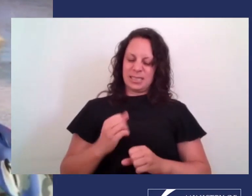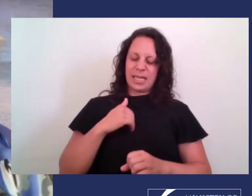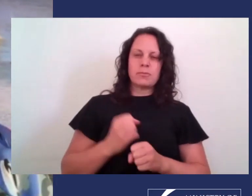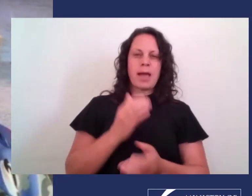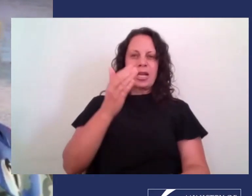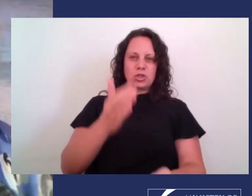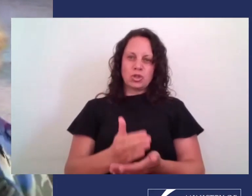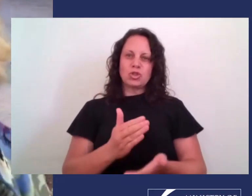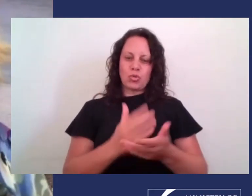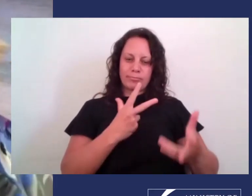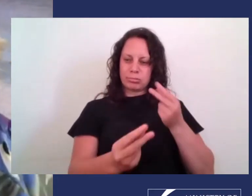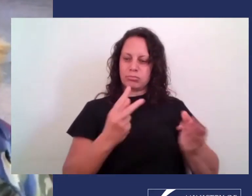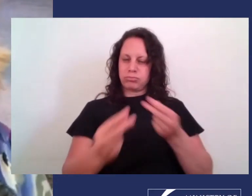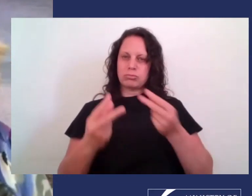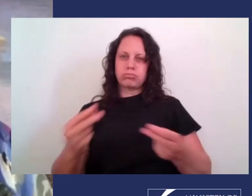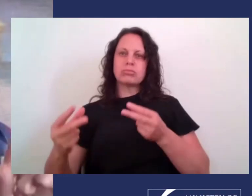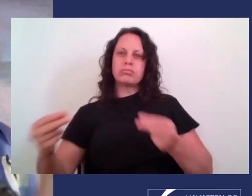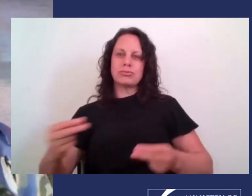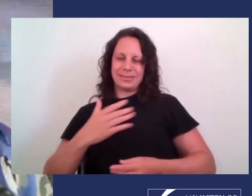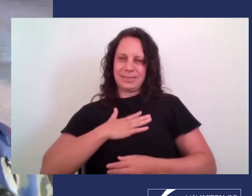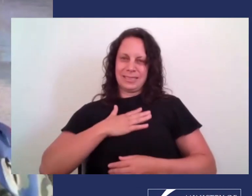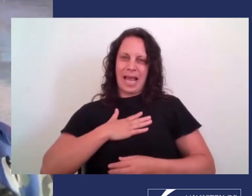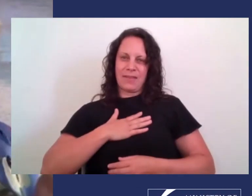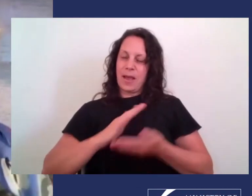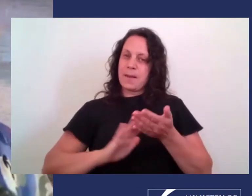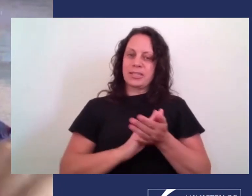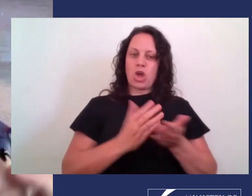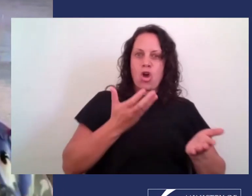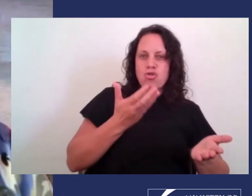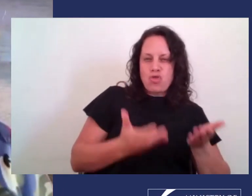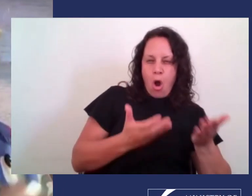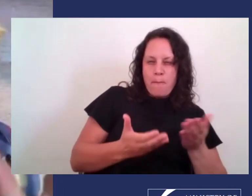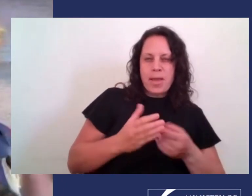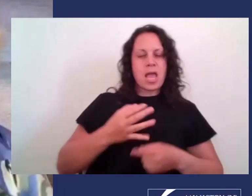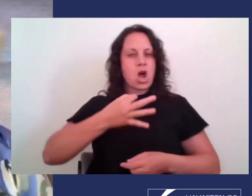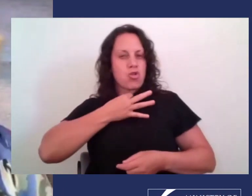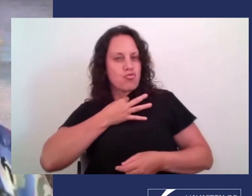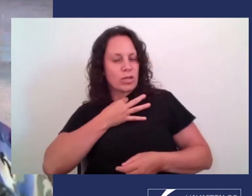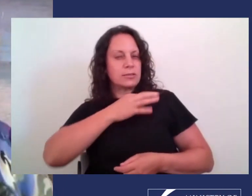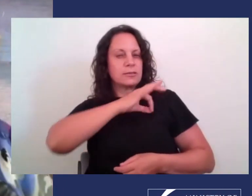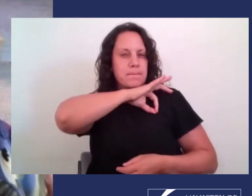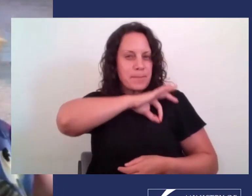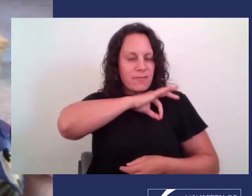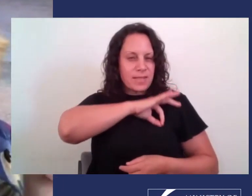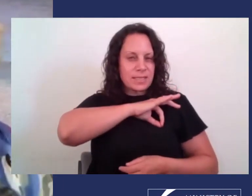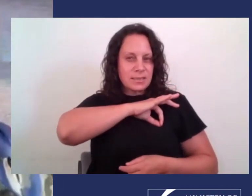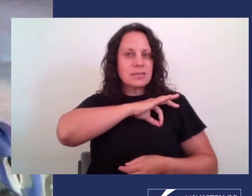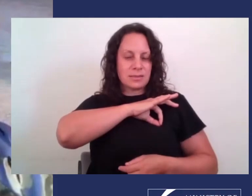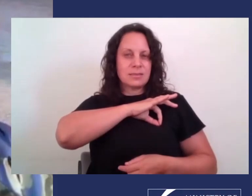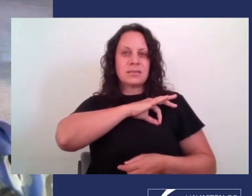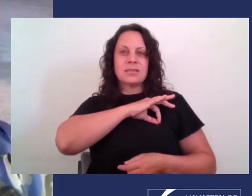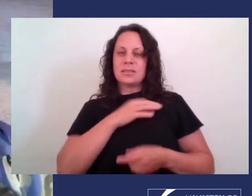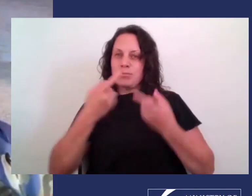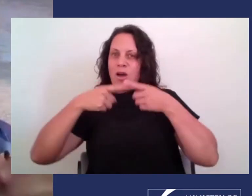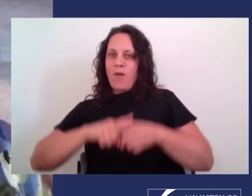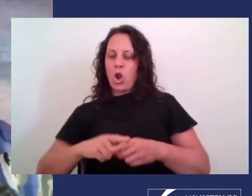that happens. So we need to compare and contrast the risks and benefits of the vaccine with the